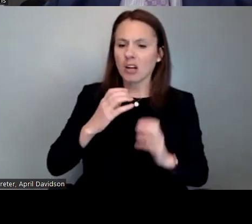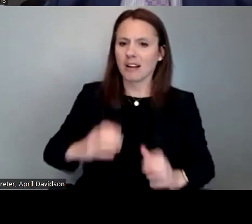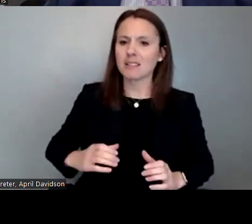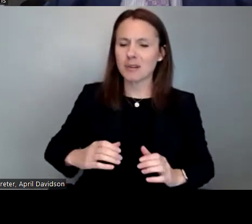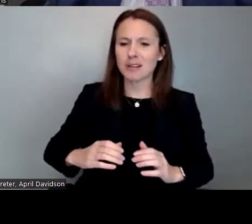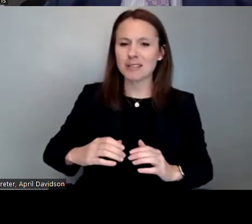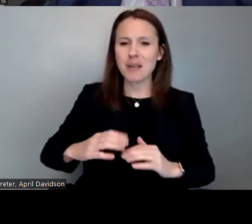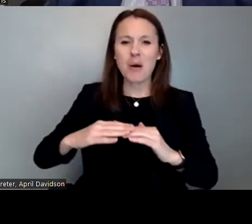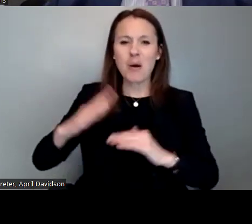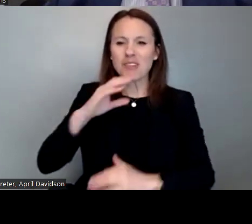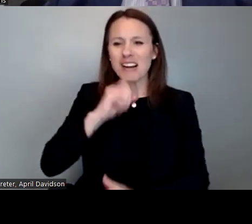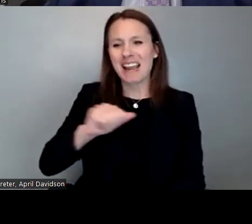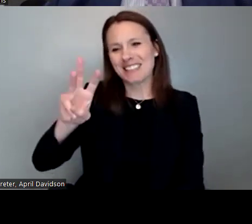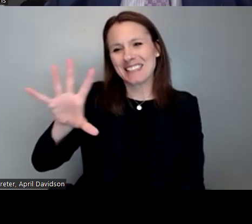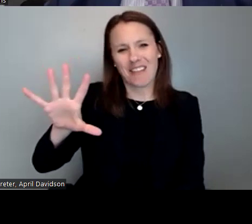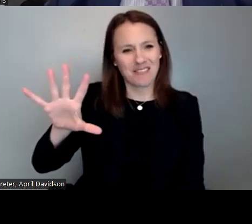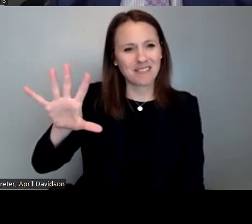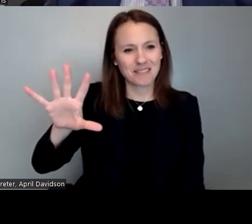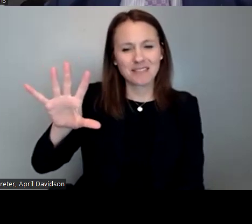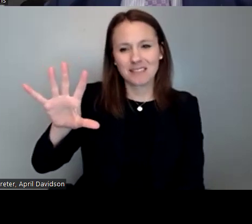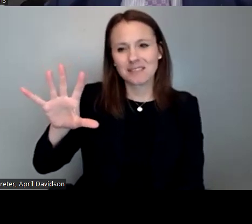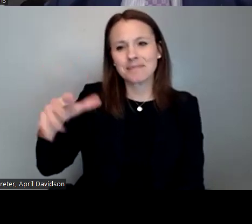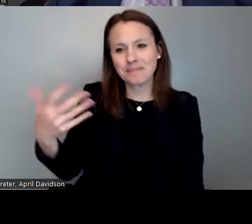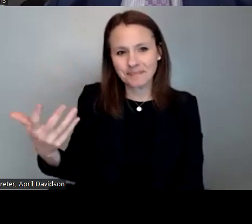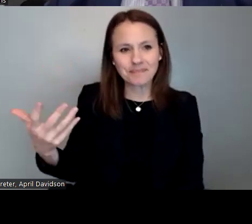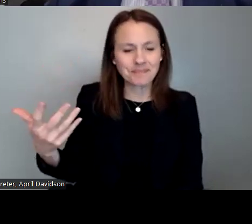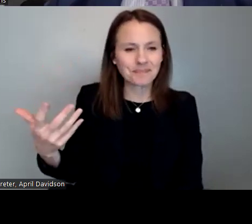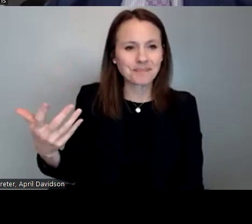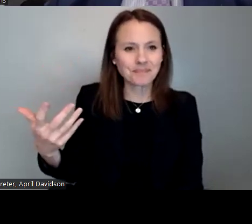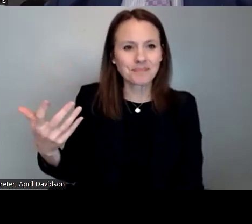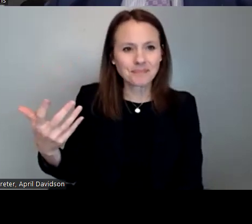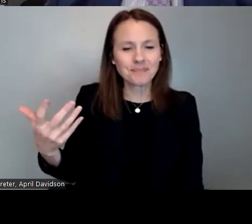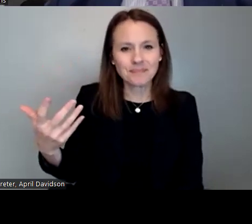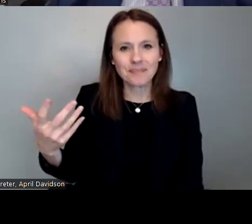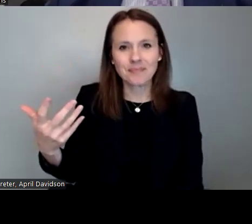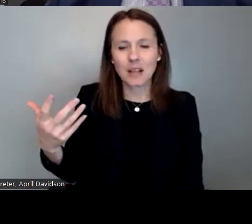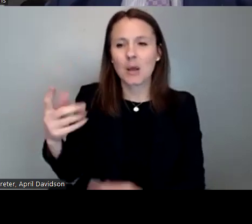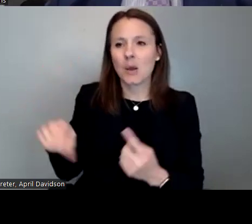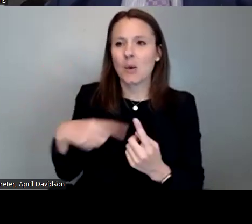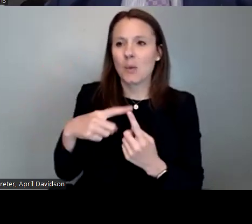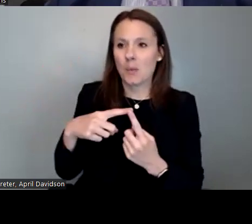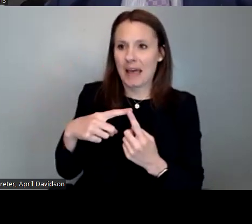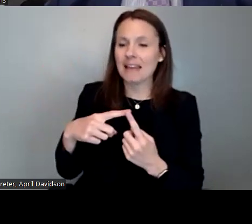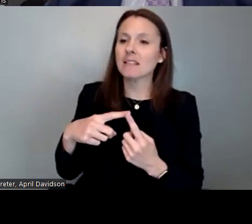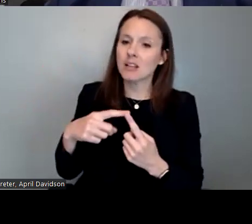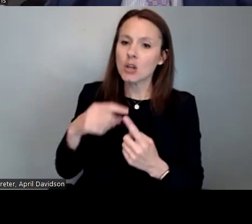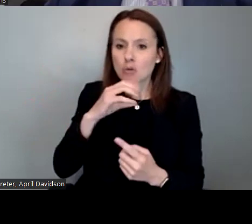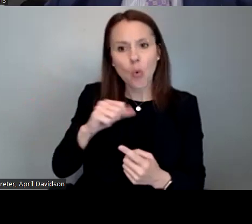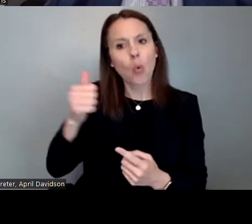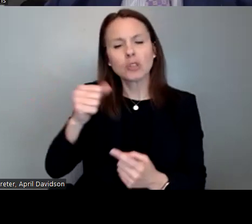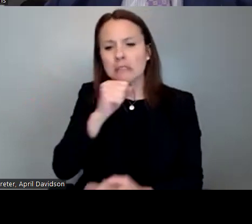than 65. And so when you're dealing with an older age